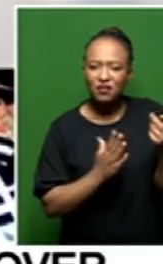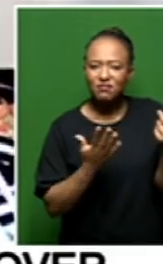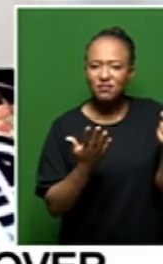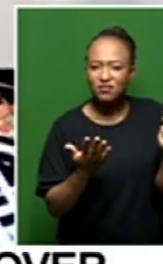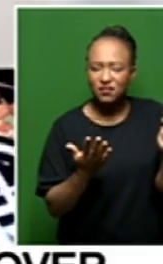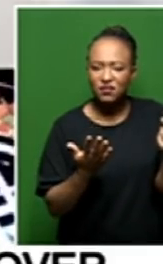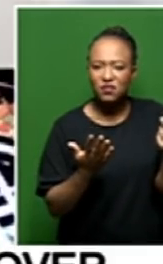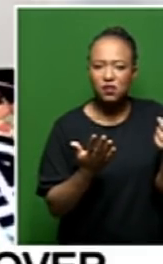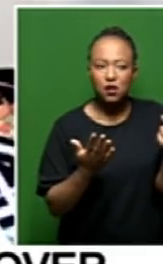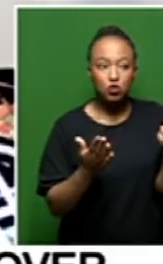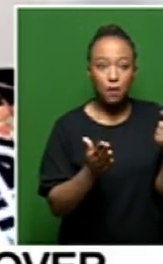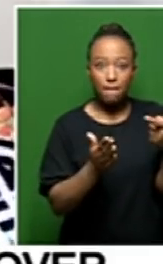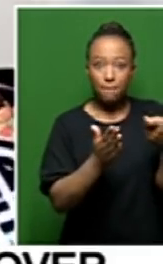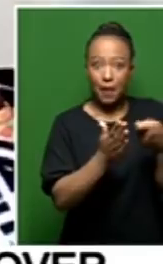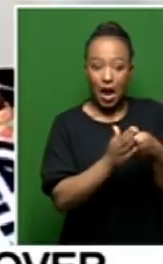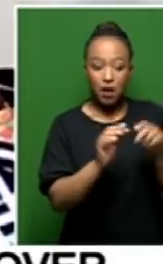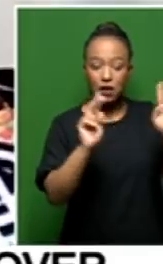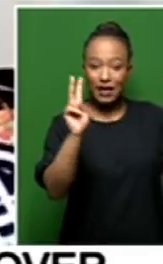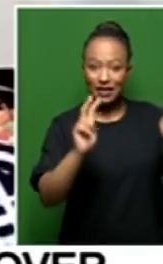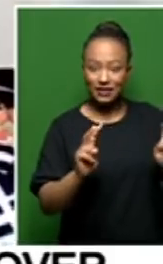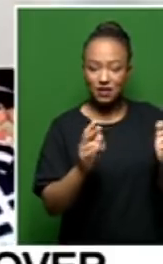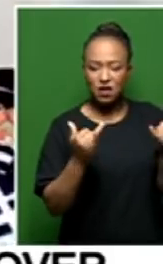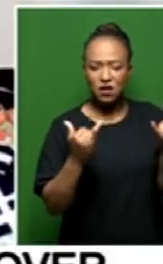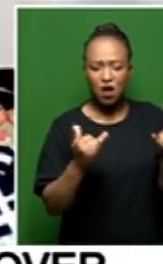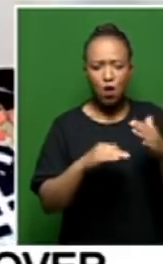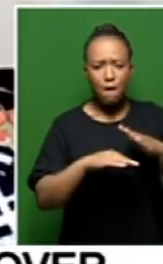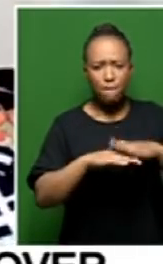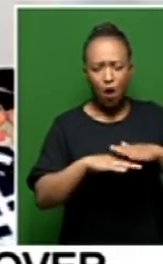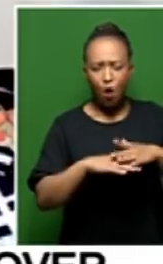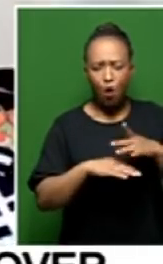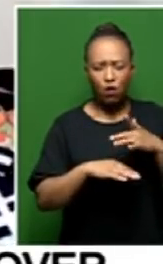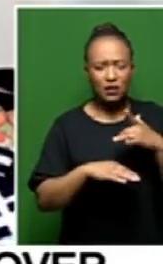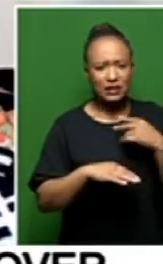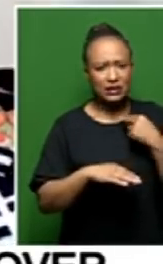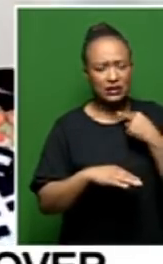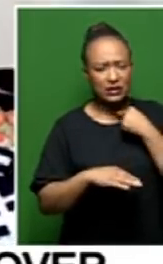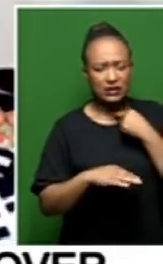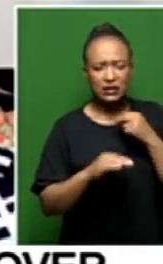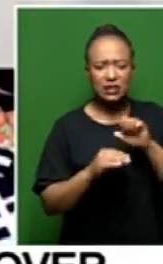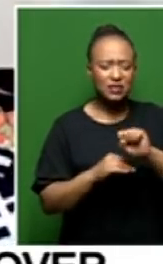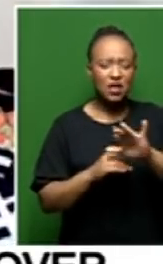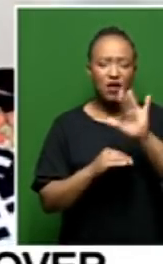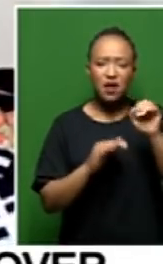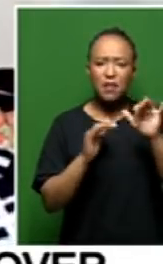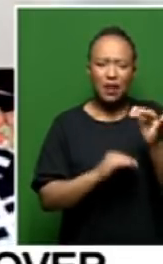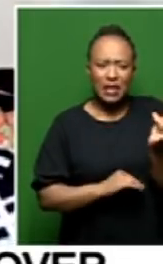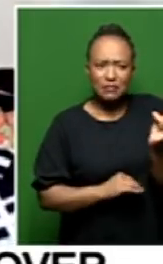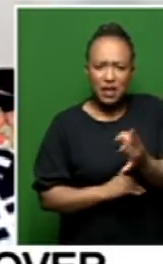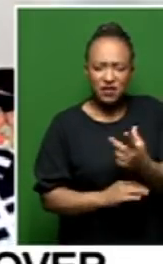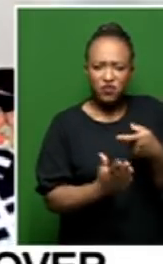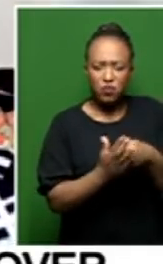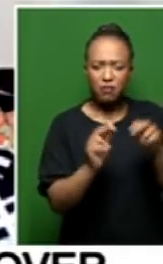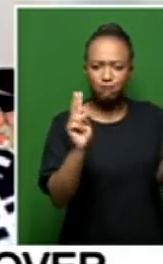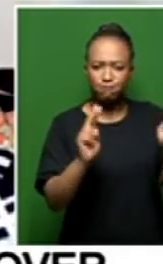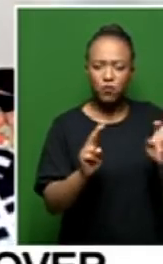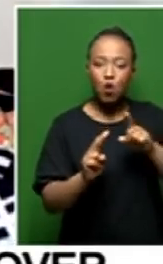ability to procure electricity is becoming astronomical for ordinary South Africans, in part due to the state